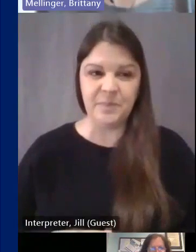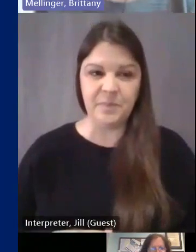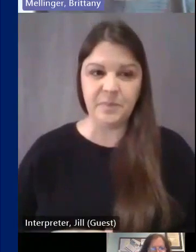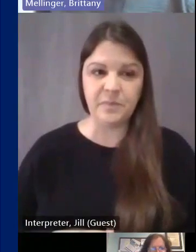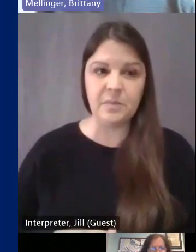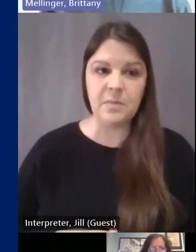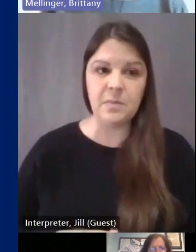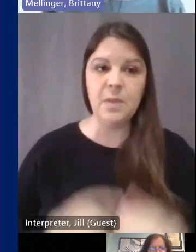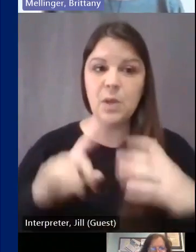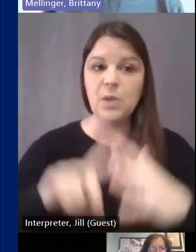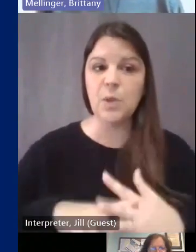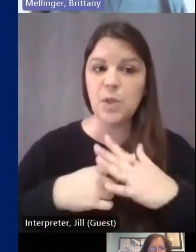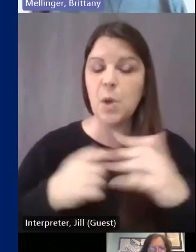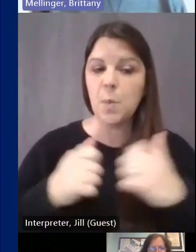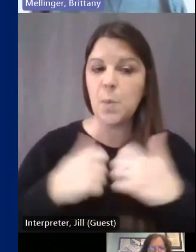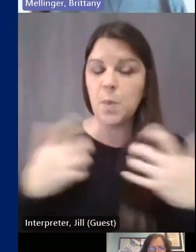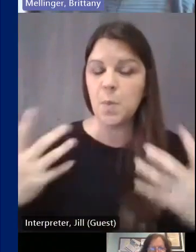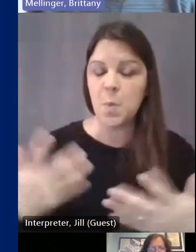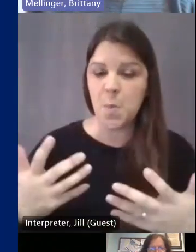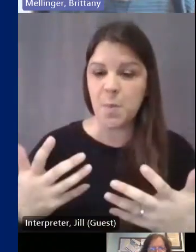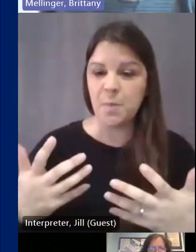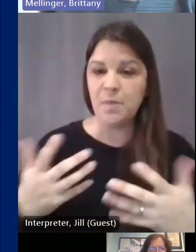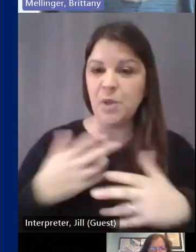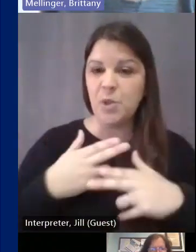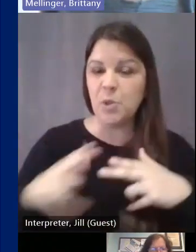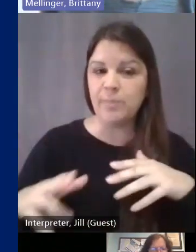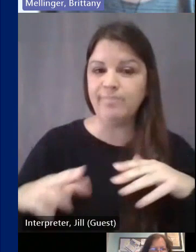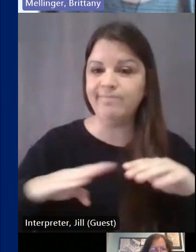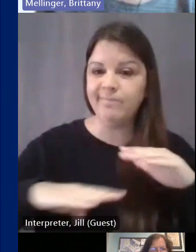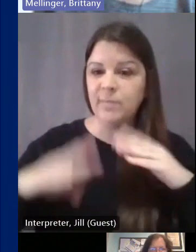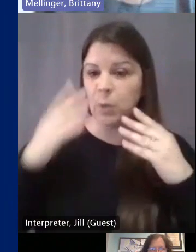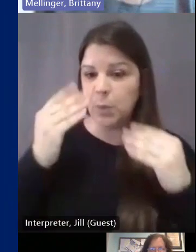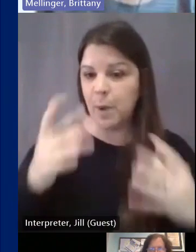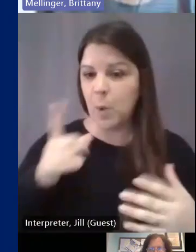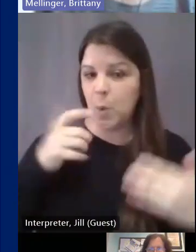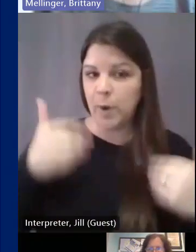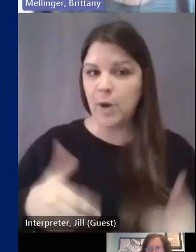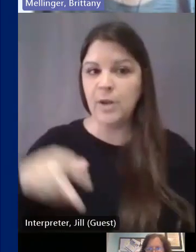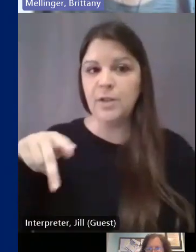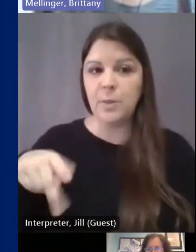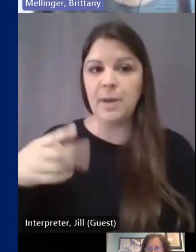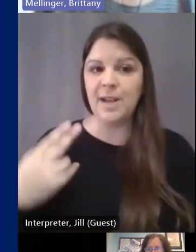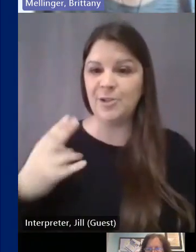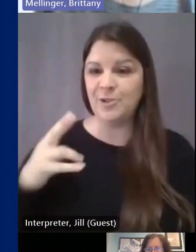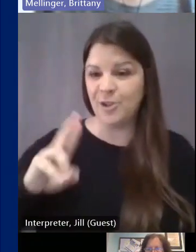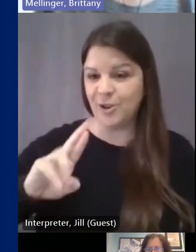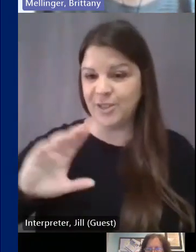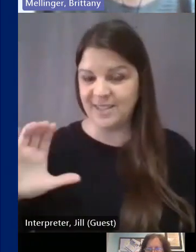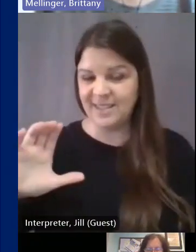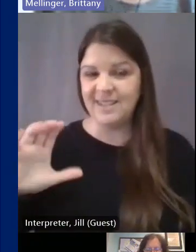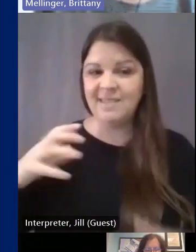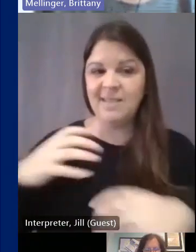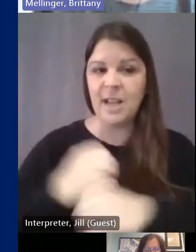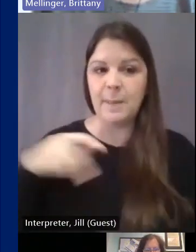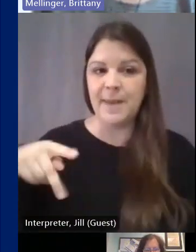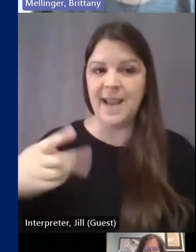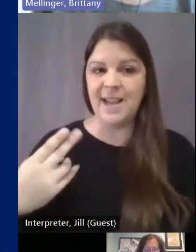So I'd like to start off with a quick overview of our agency. So the Pennsylvania Human Relations Commission, or